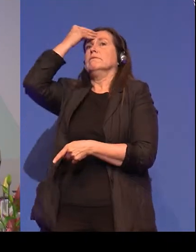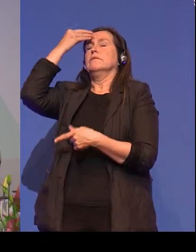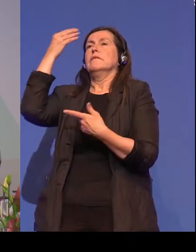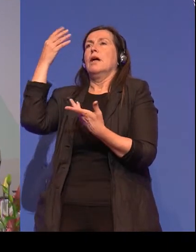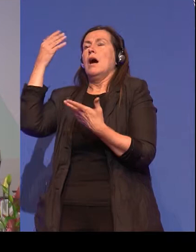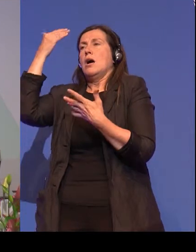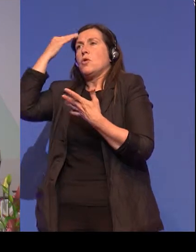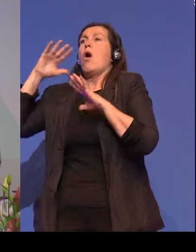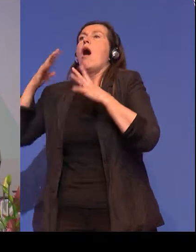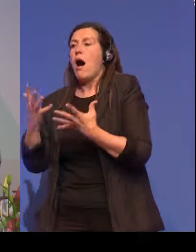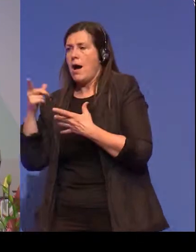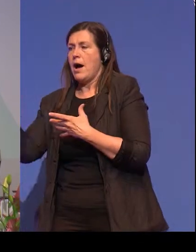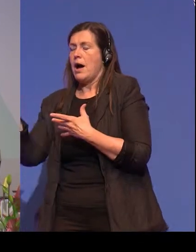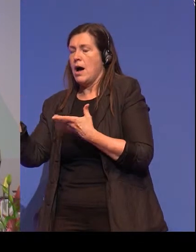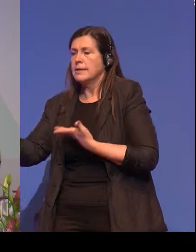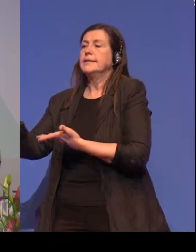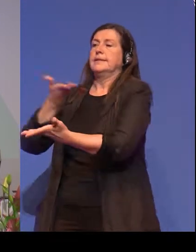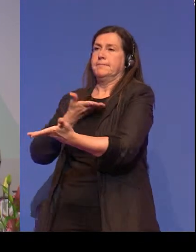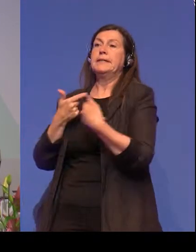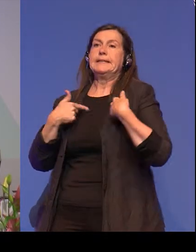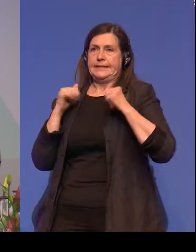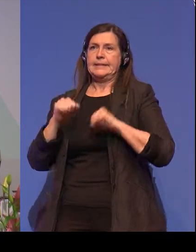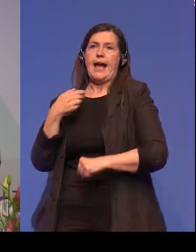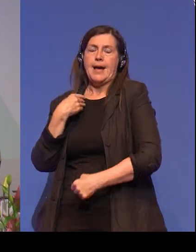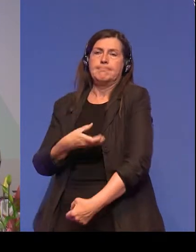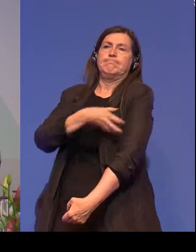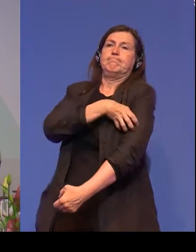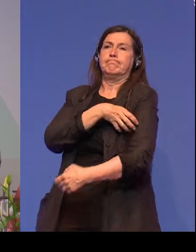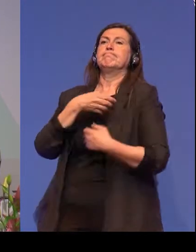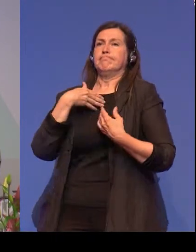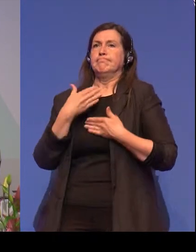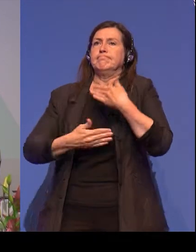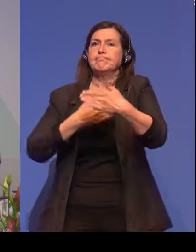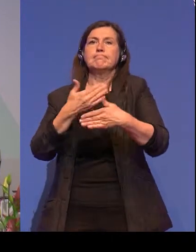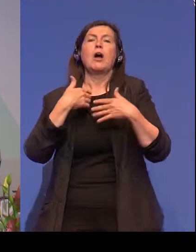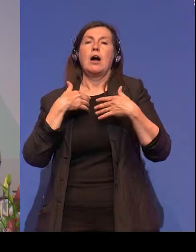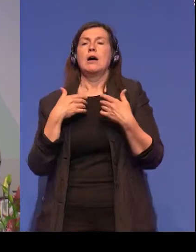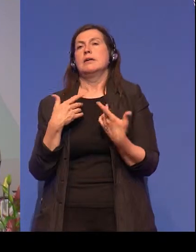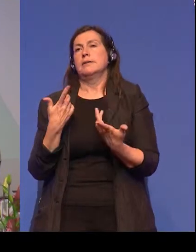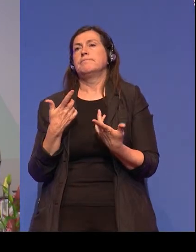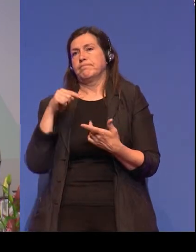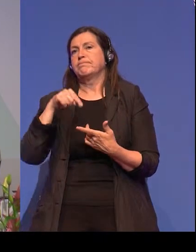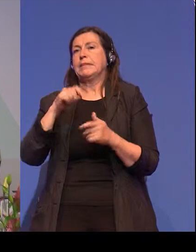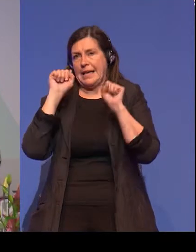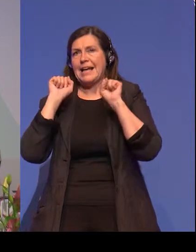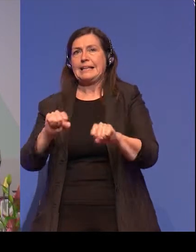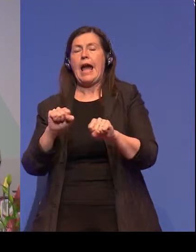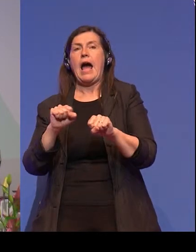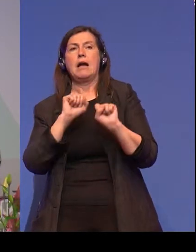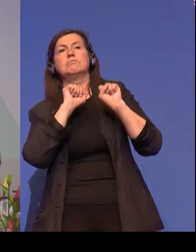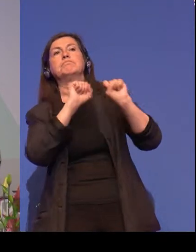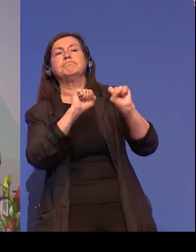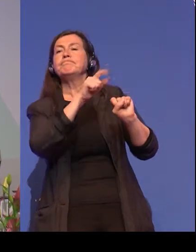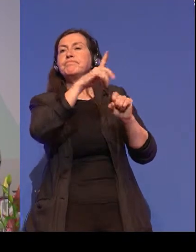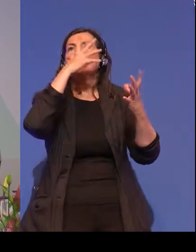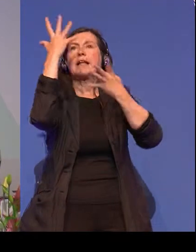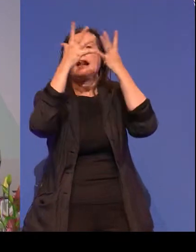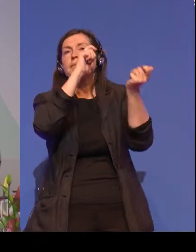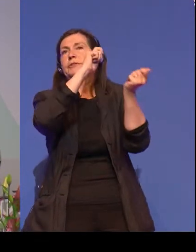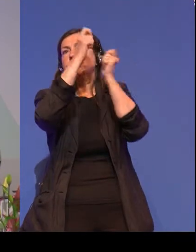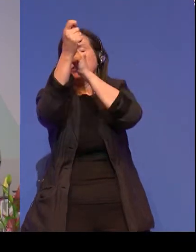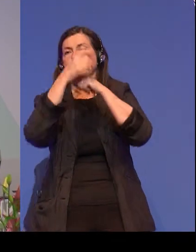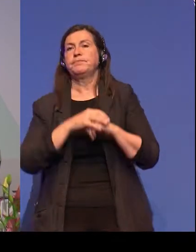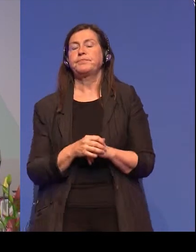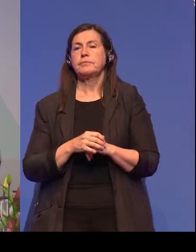underway, a resilient future for the SIDS would be much more achievable. The potential